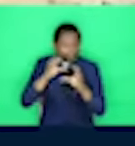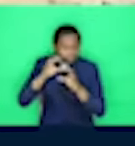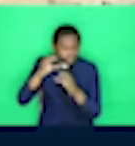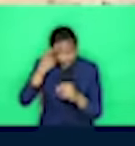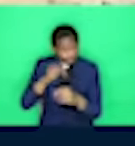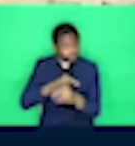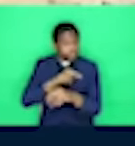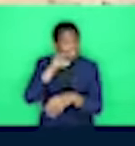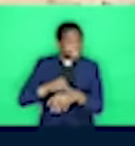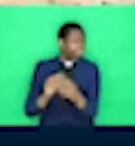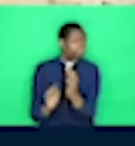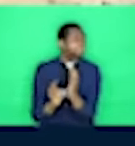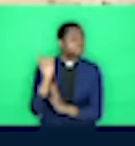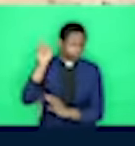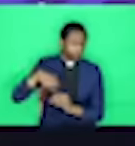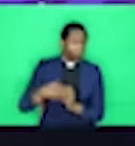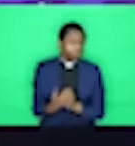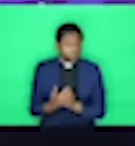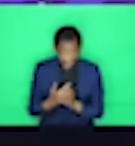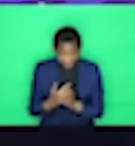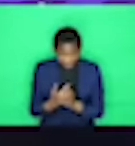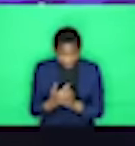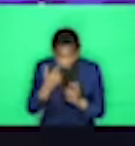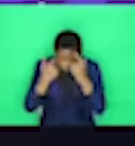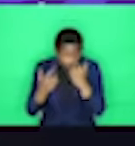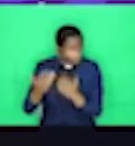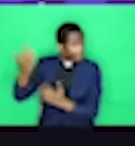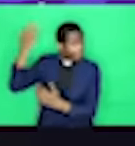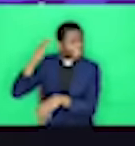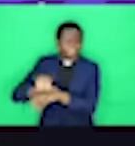Because the church has done it before and